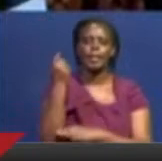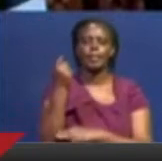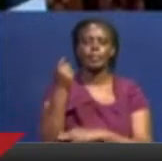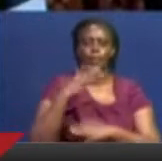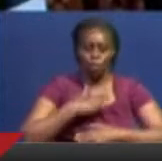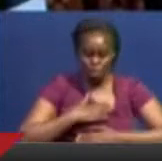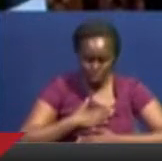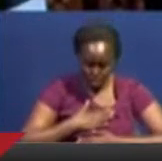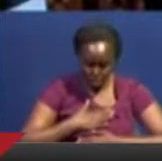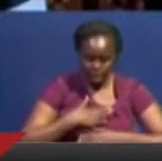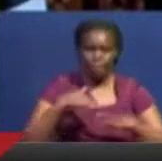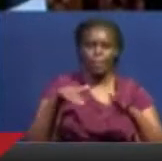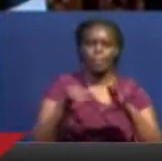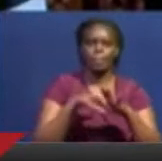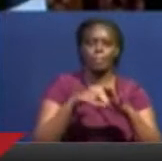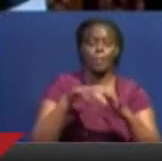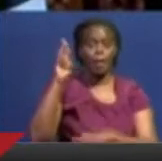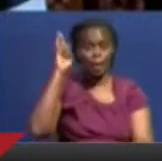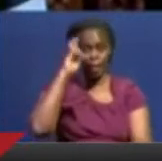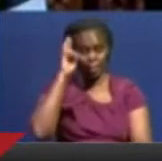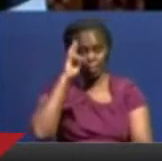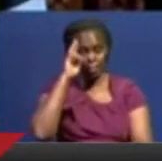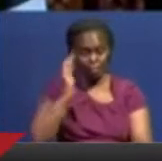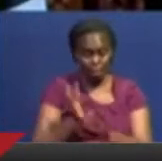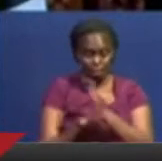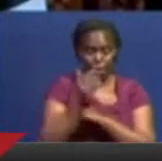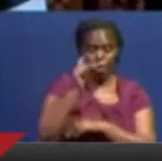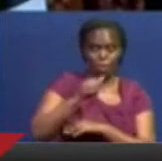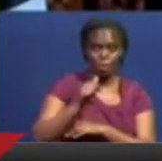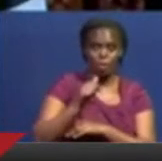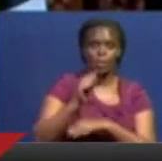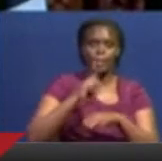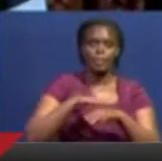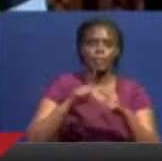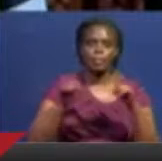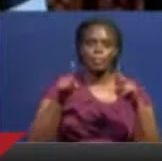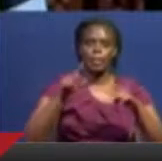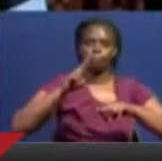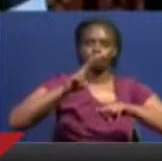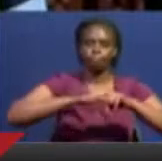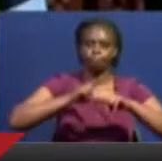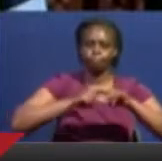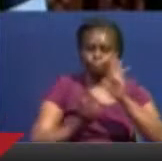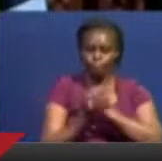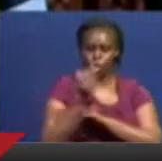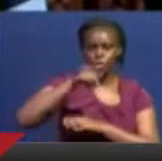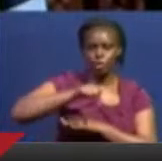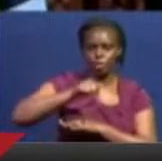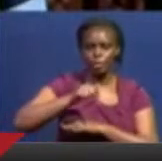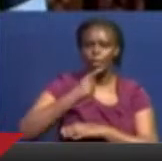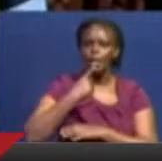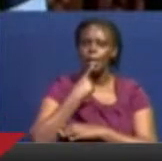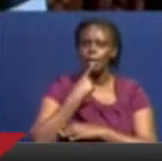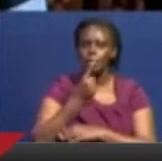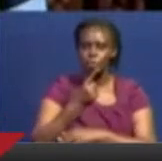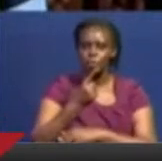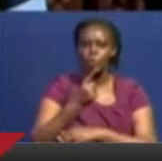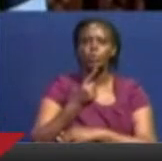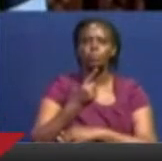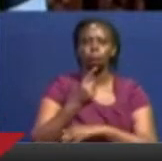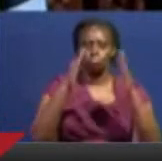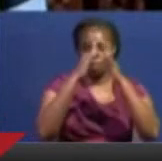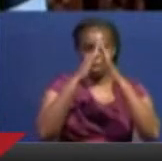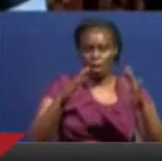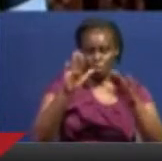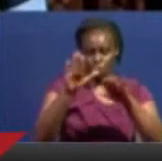Honorable members, you will recall that earlier this morning at the commencement of the sitting, I notified the House